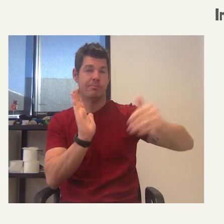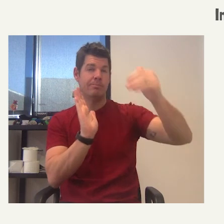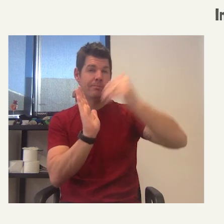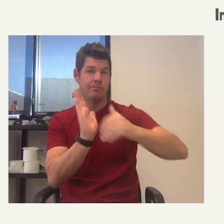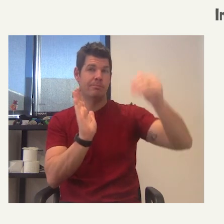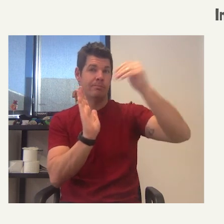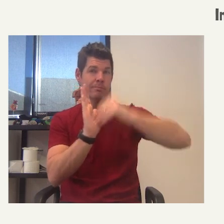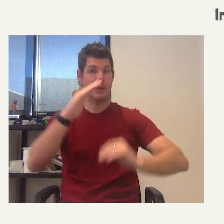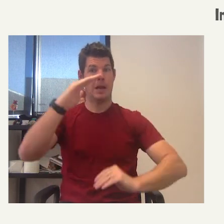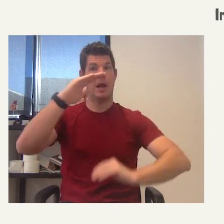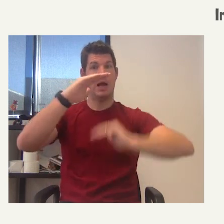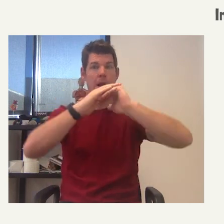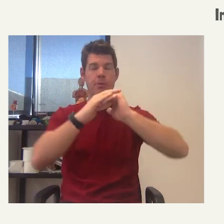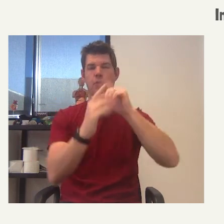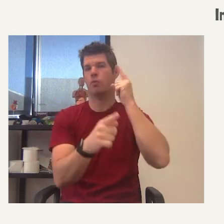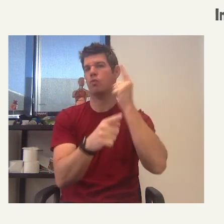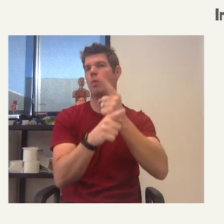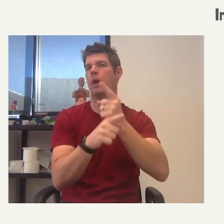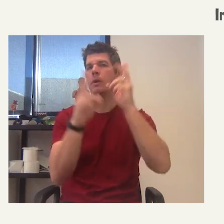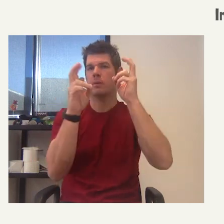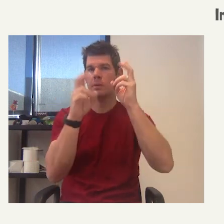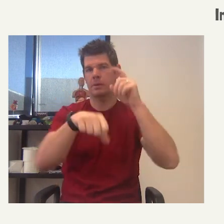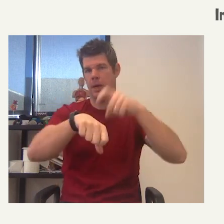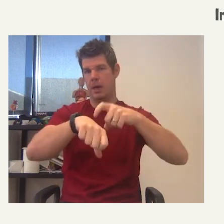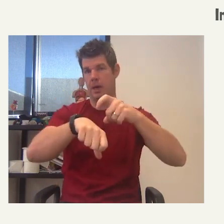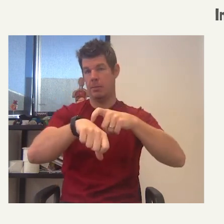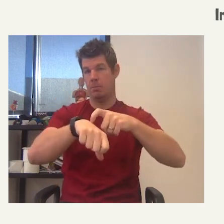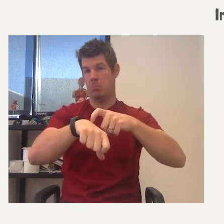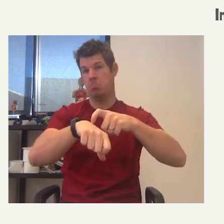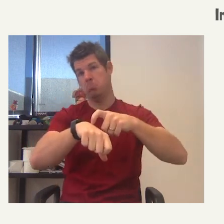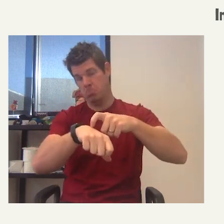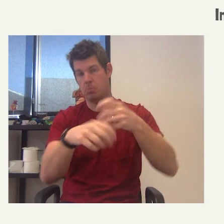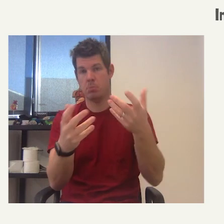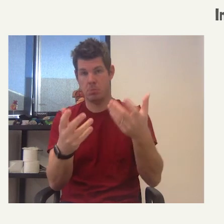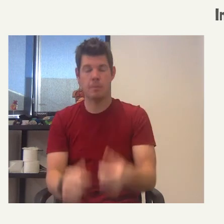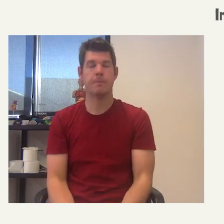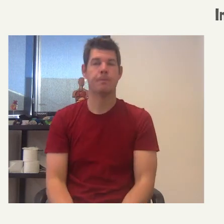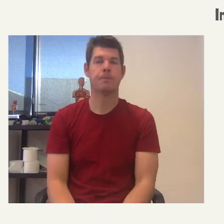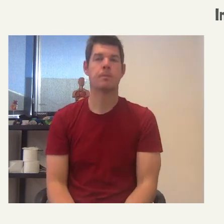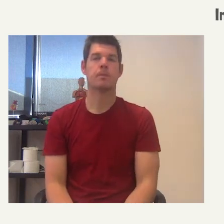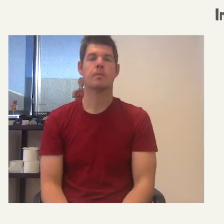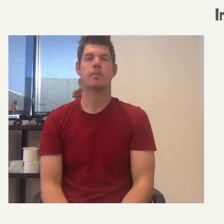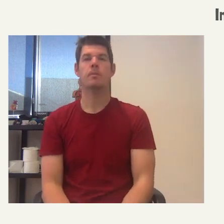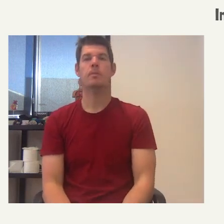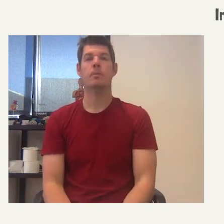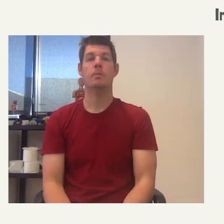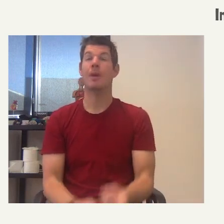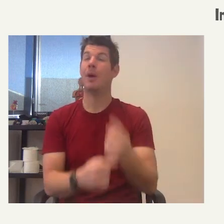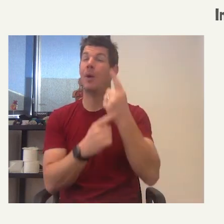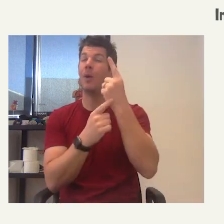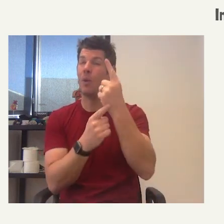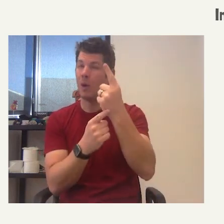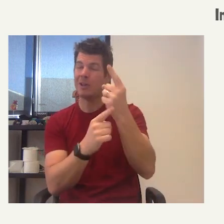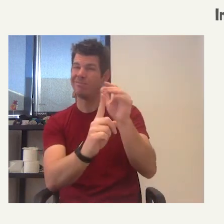times or several times, depending on how simplified your animation is. But one thing